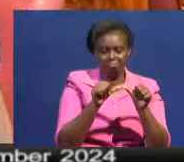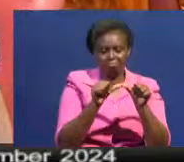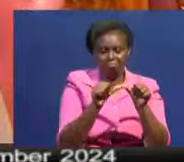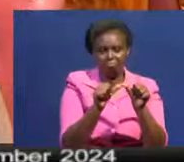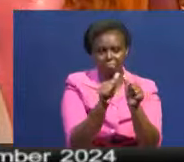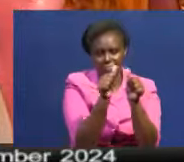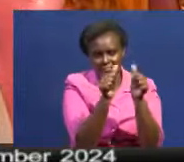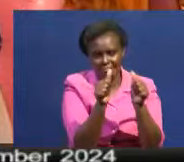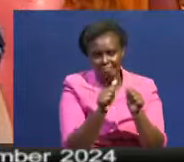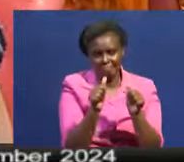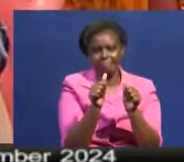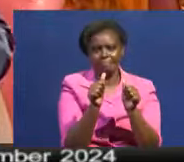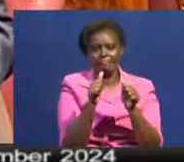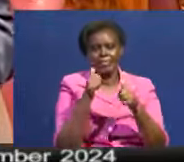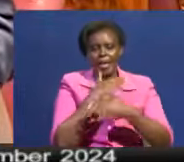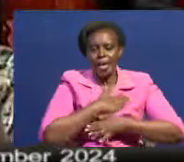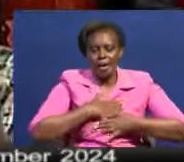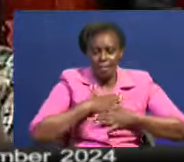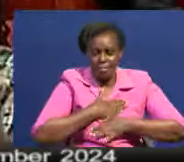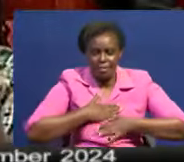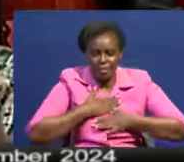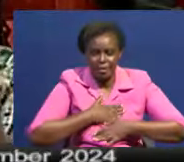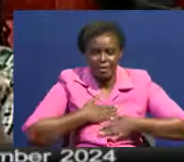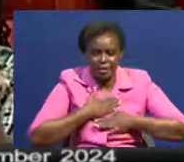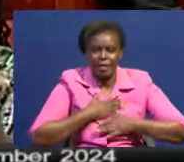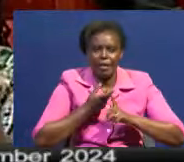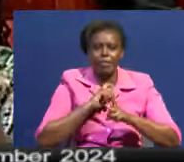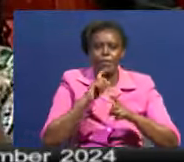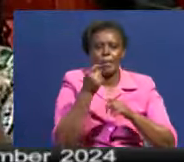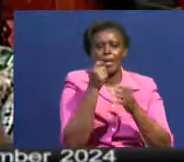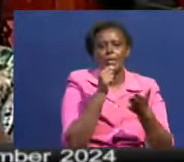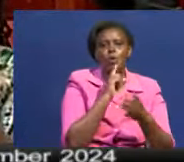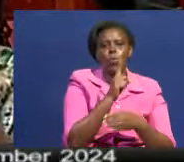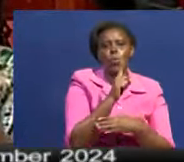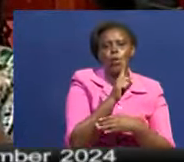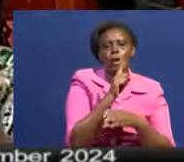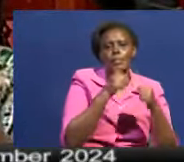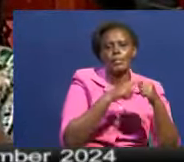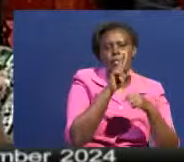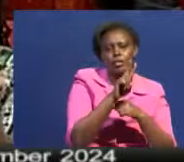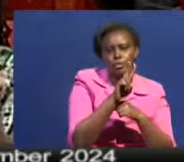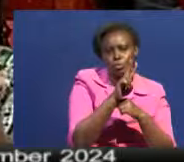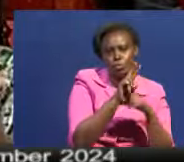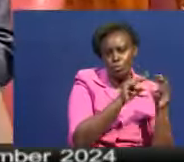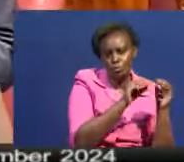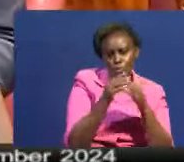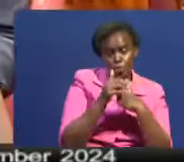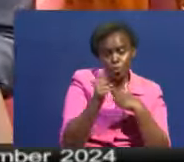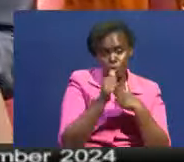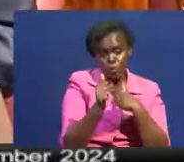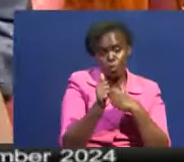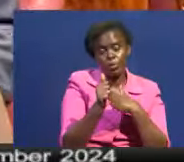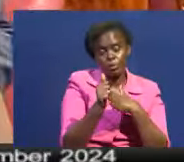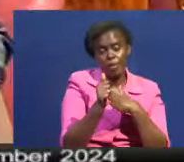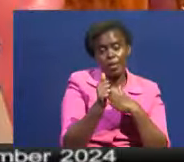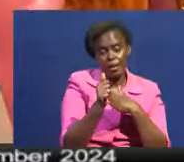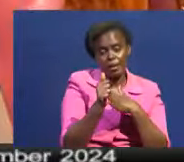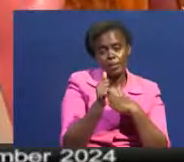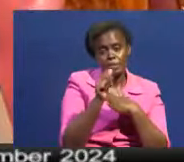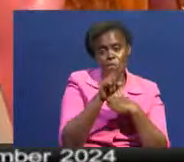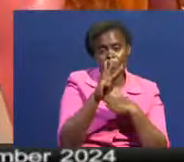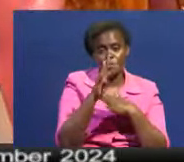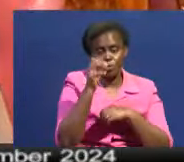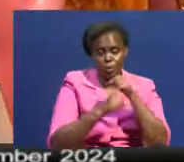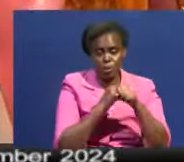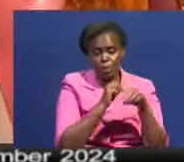significantly, appreciating from Kenya shillings 162 to the dollar in February